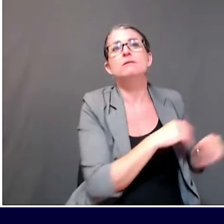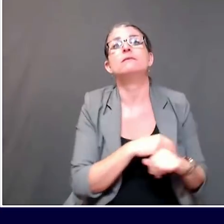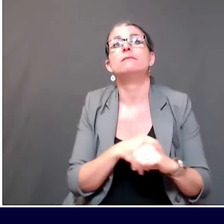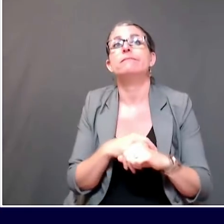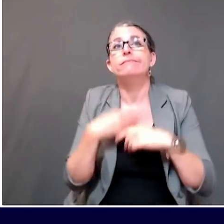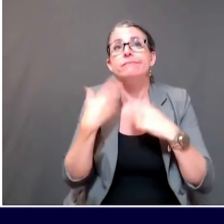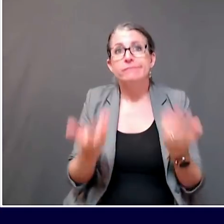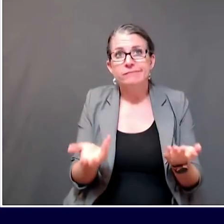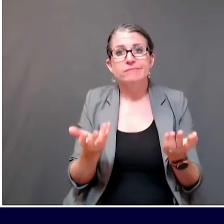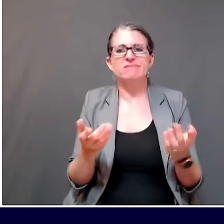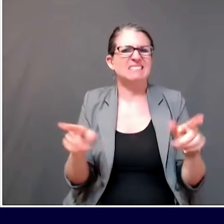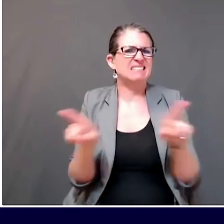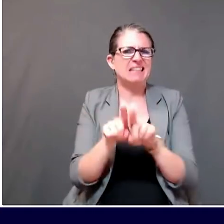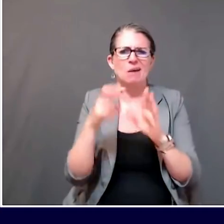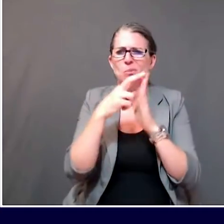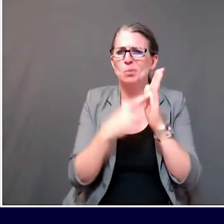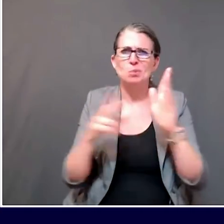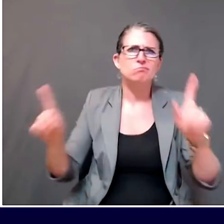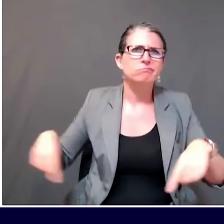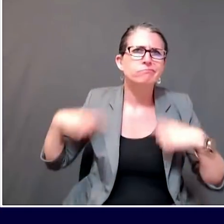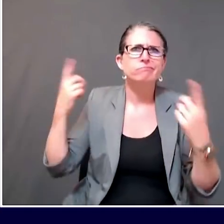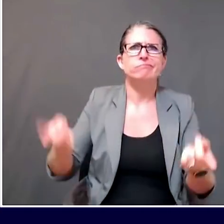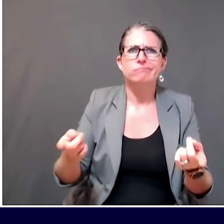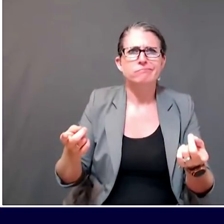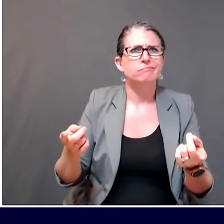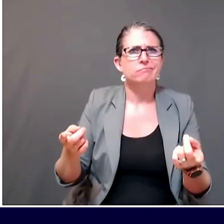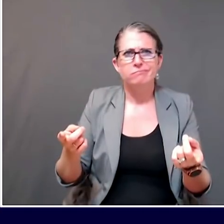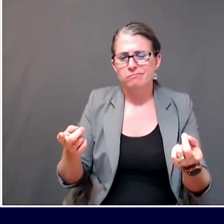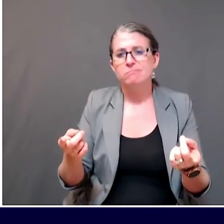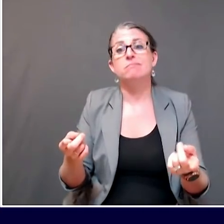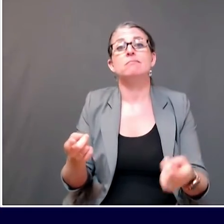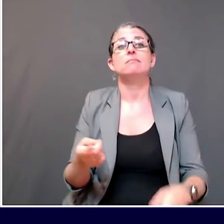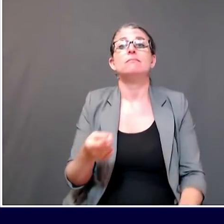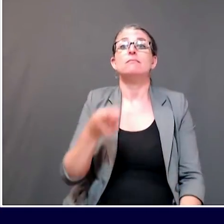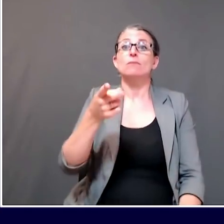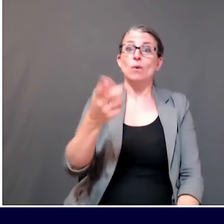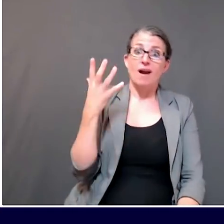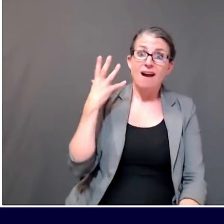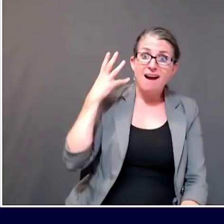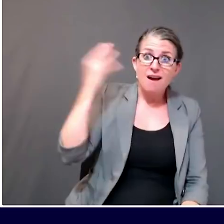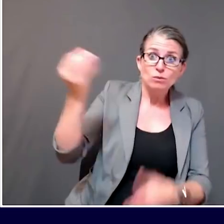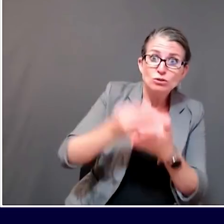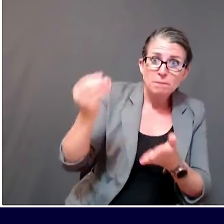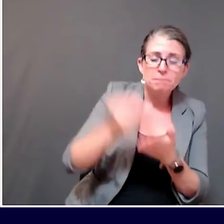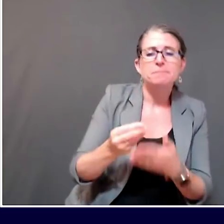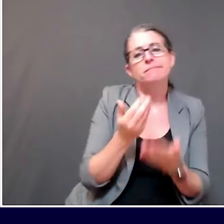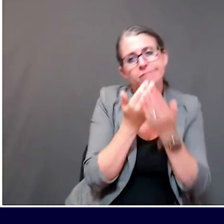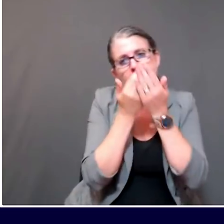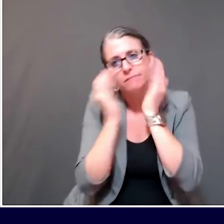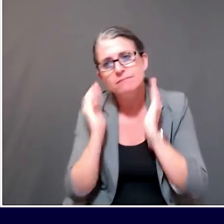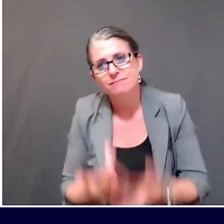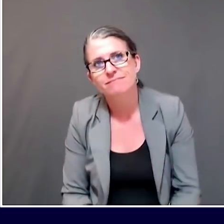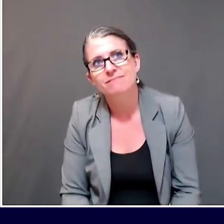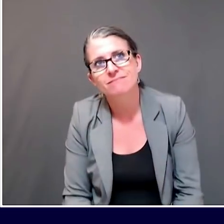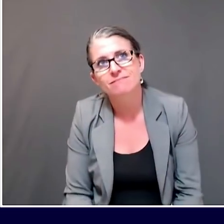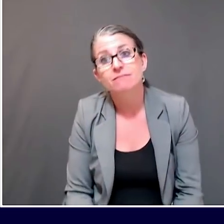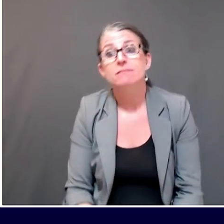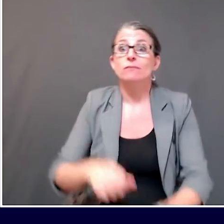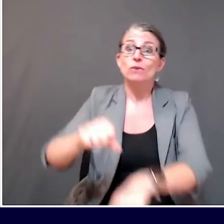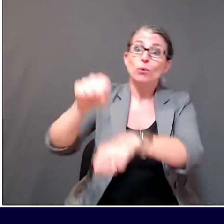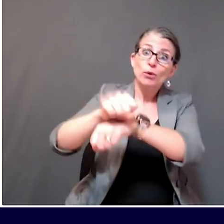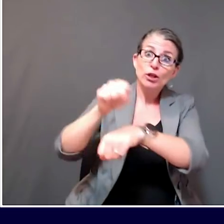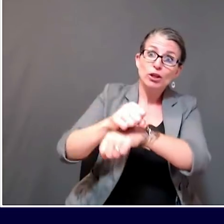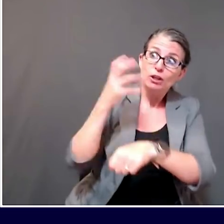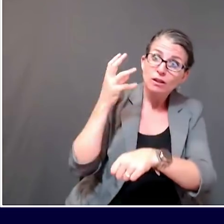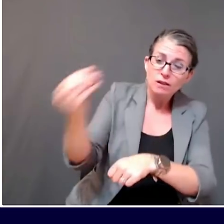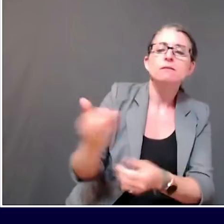face covering. Please make sure you're keeping 6 feet at minimum of physical distance between folks. So right now, we don't think